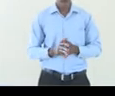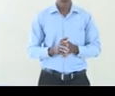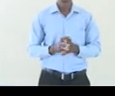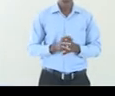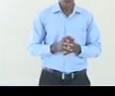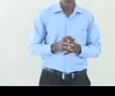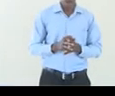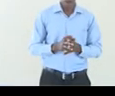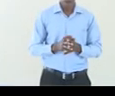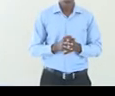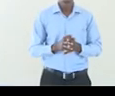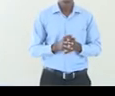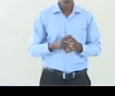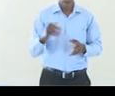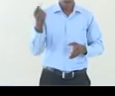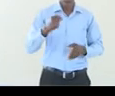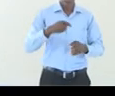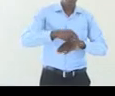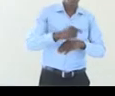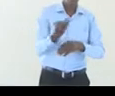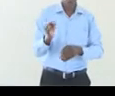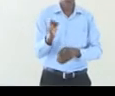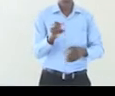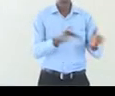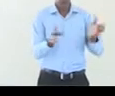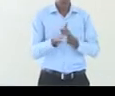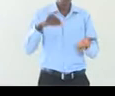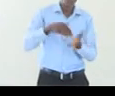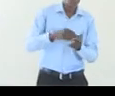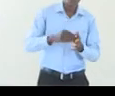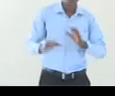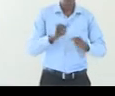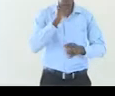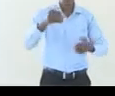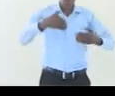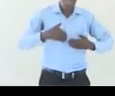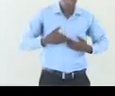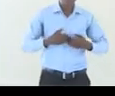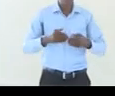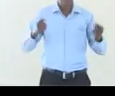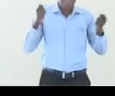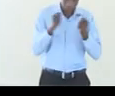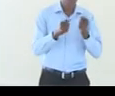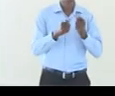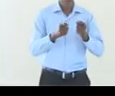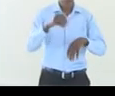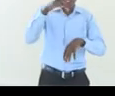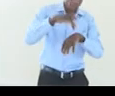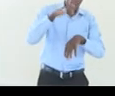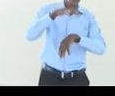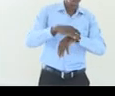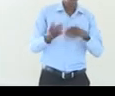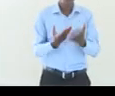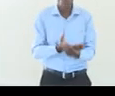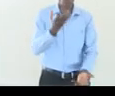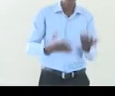Let's read the whole thing together. The message of Jesus often does not have exactly the same impact on